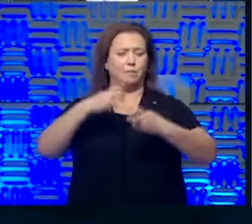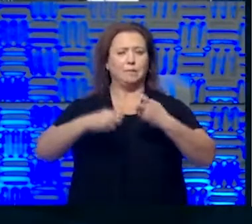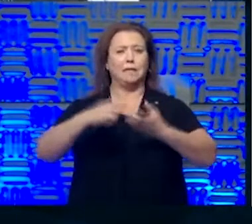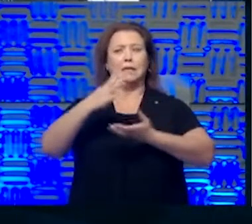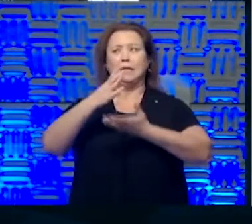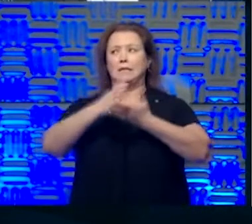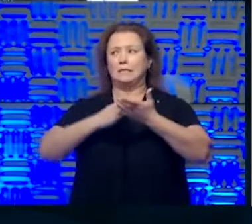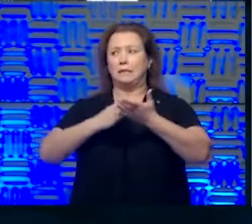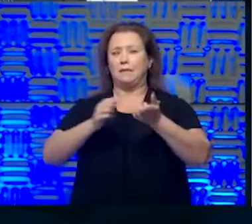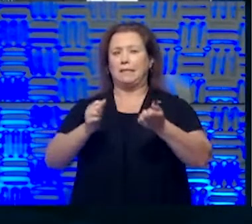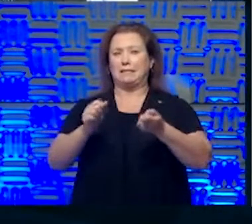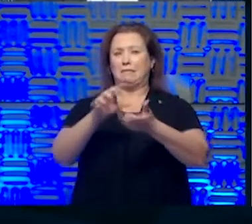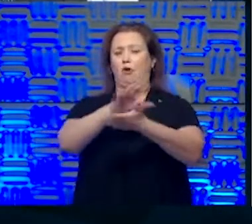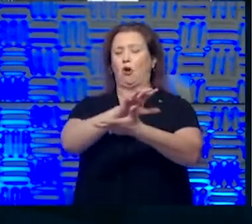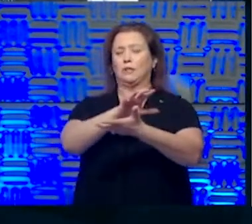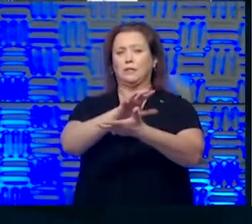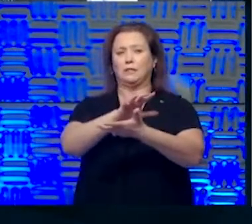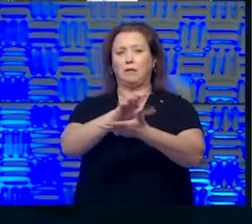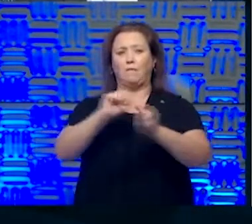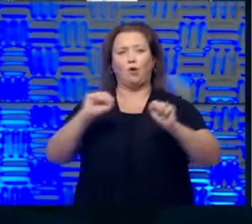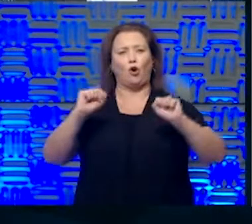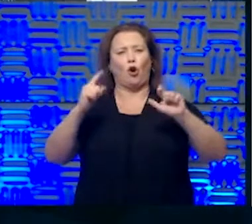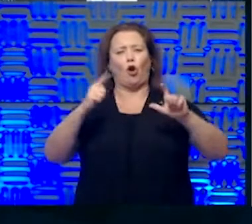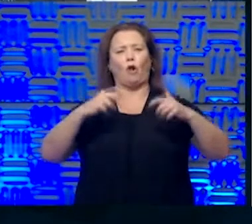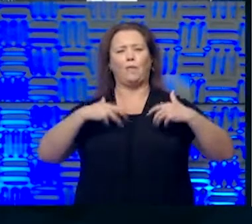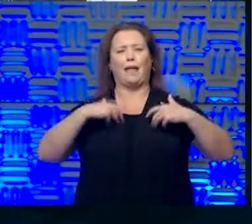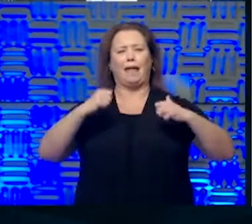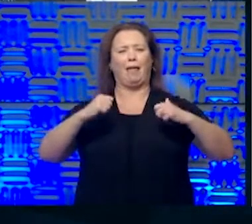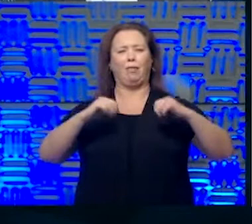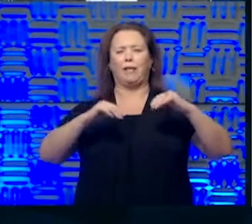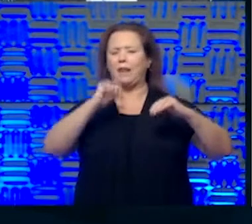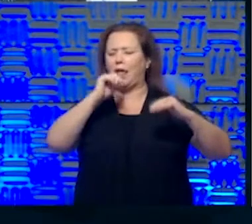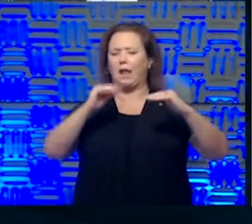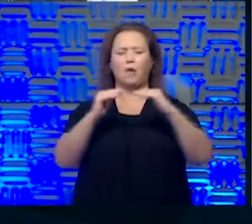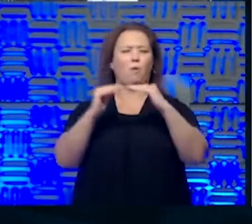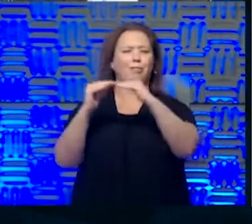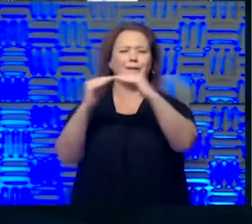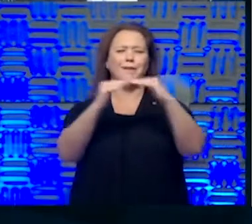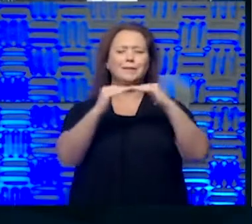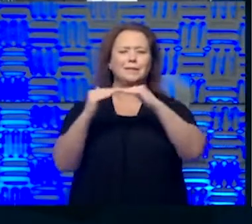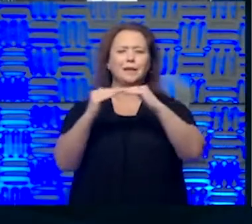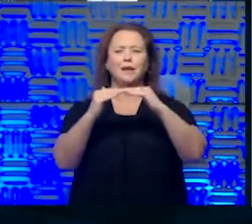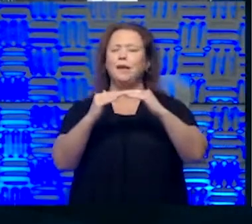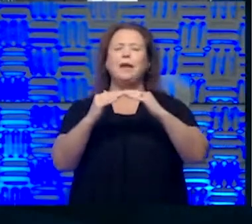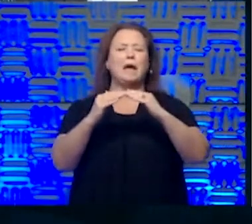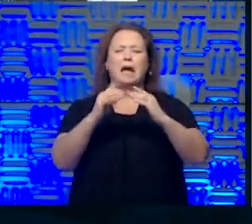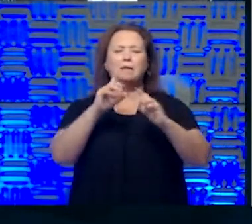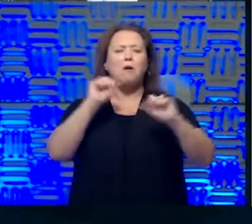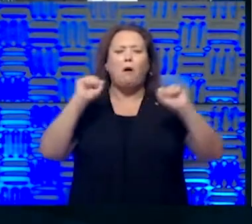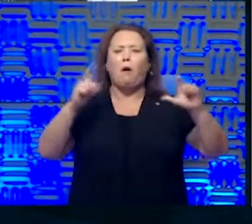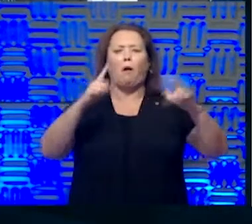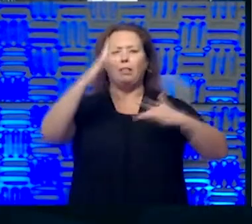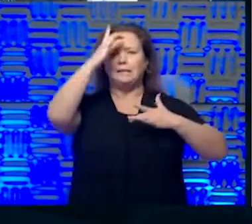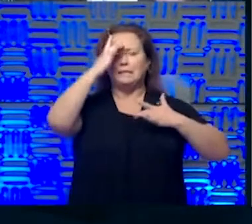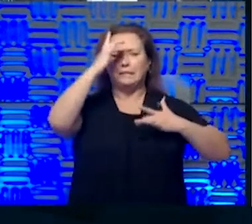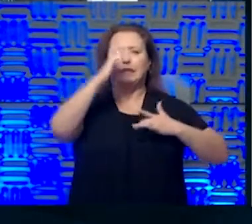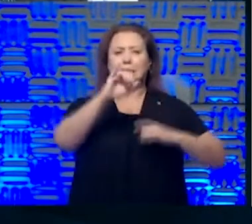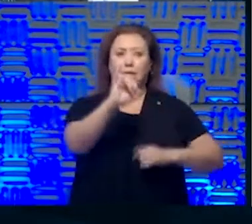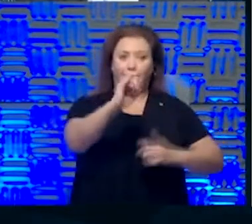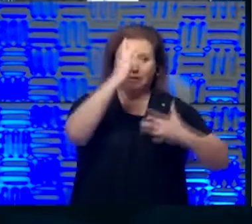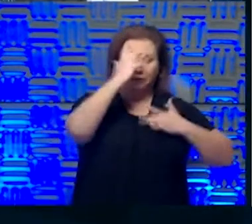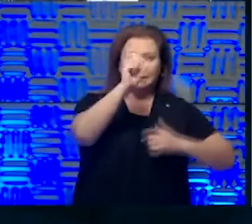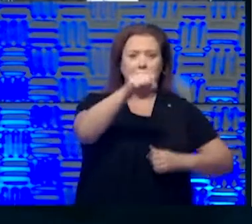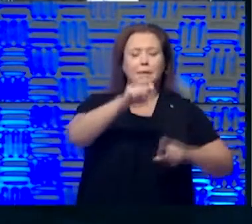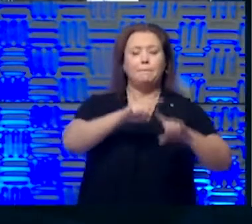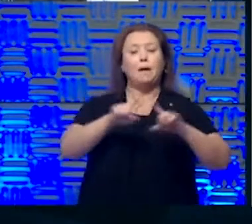same causes are the causes of all the health inequities we see with all sorts of diseases, not just infectious diseases. But with